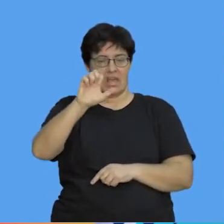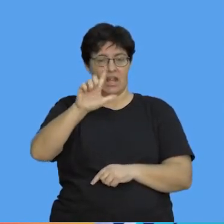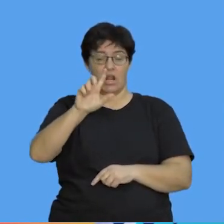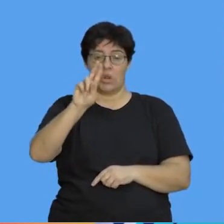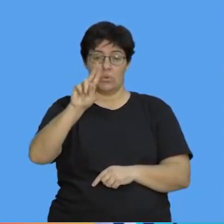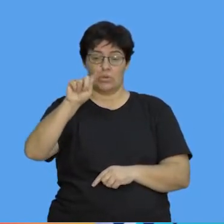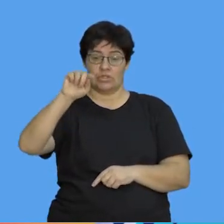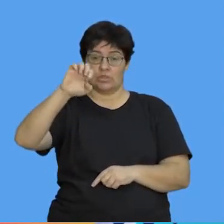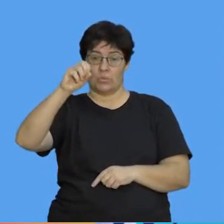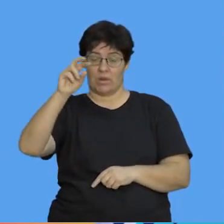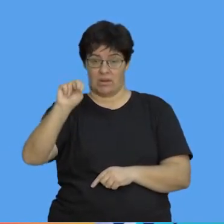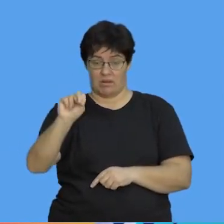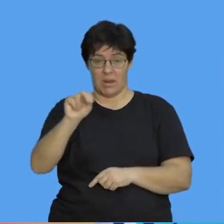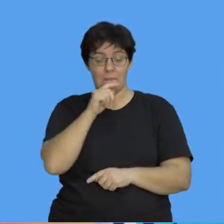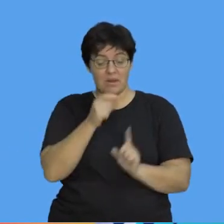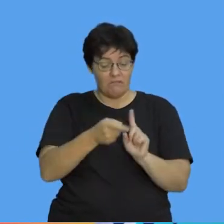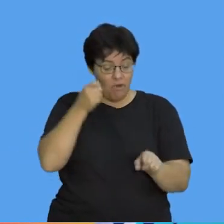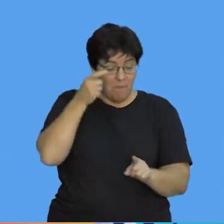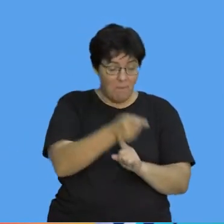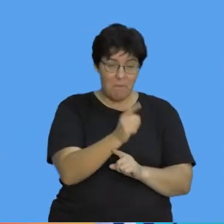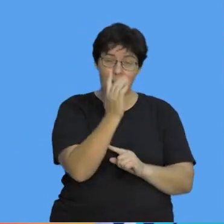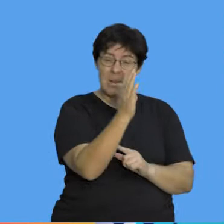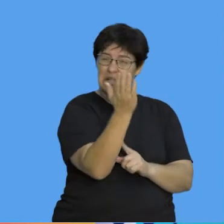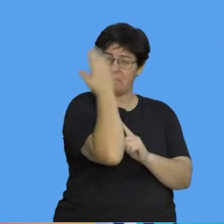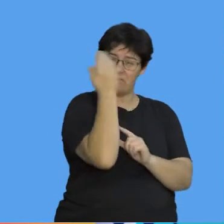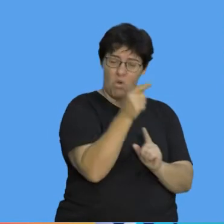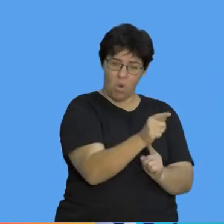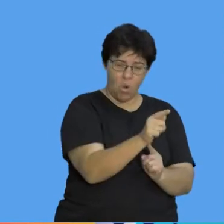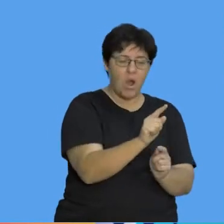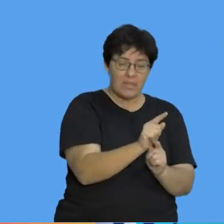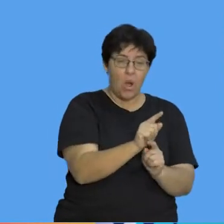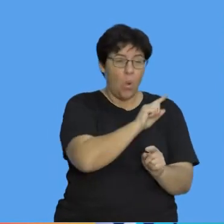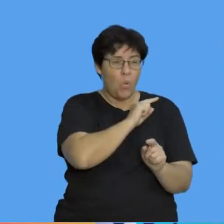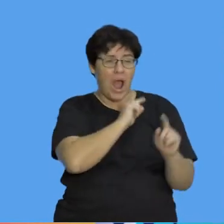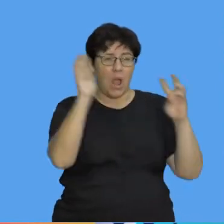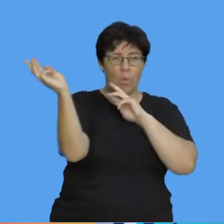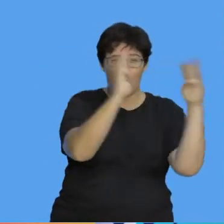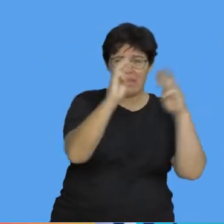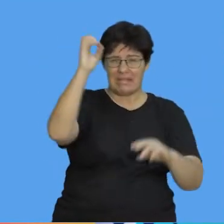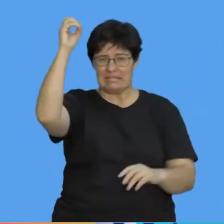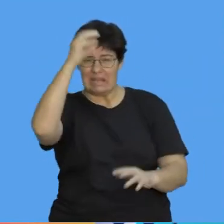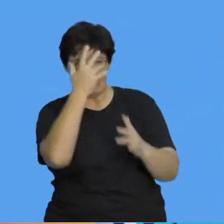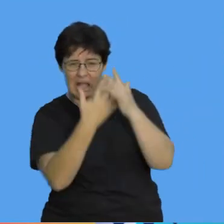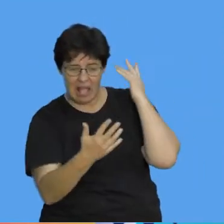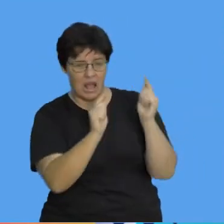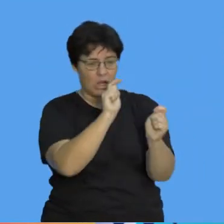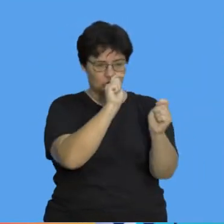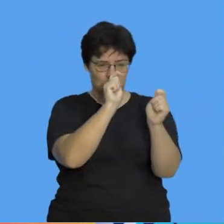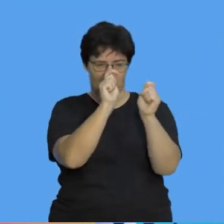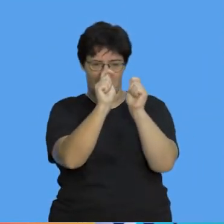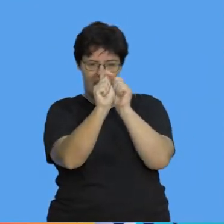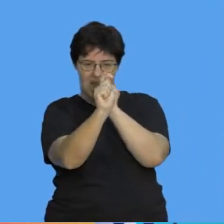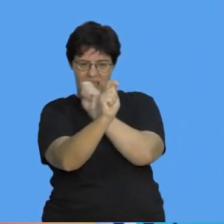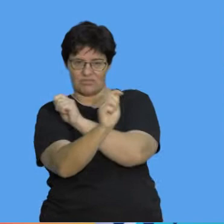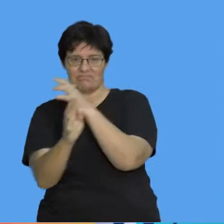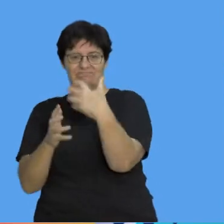to see how plants have changed or evolved over time. Okay, so let's have a look at